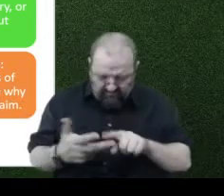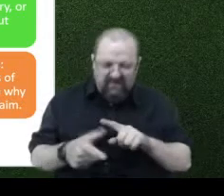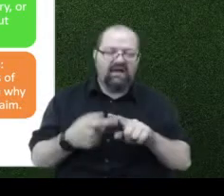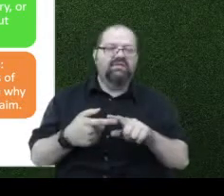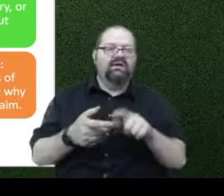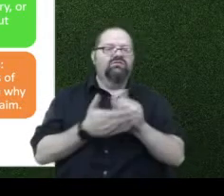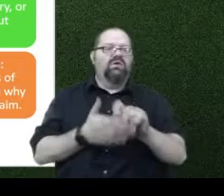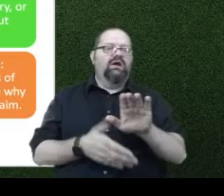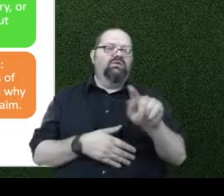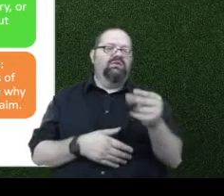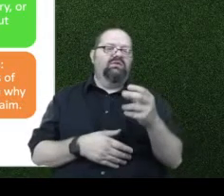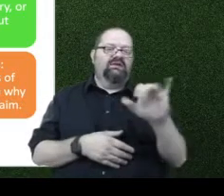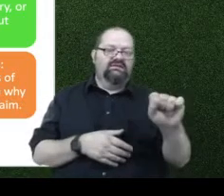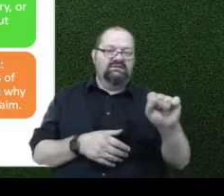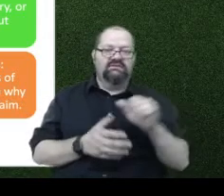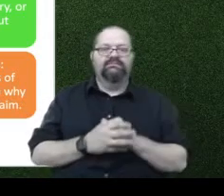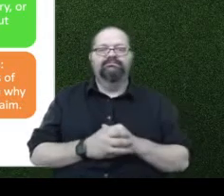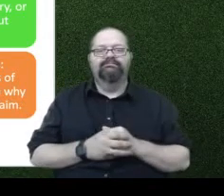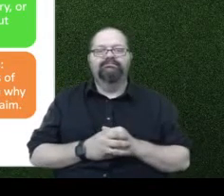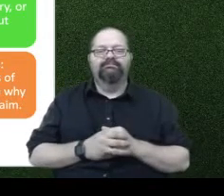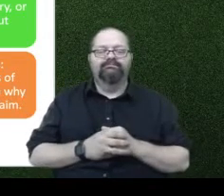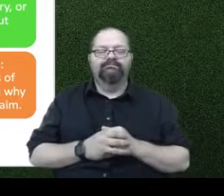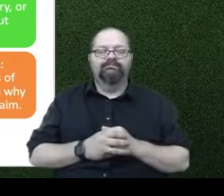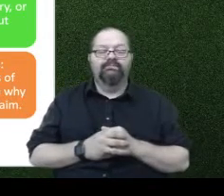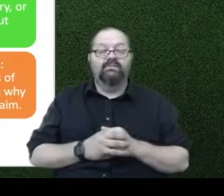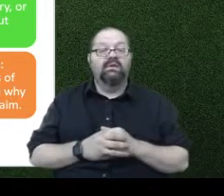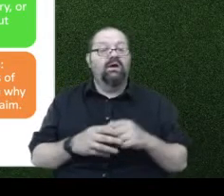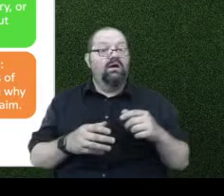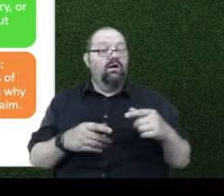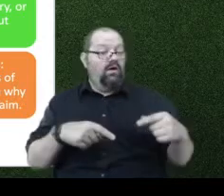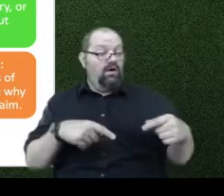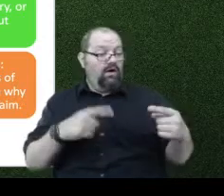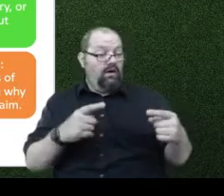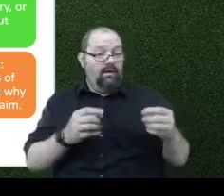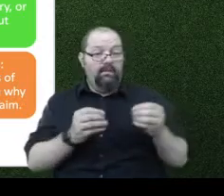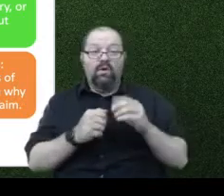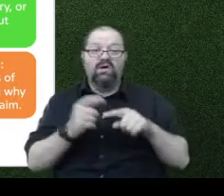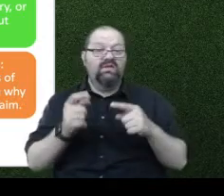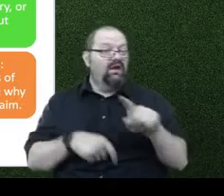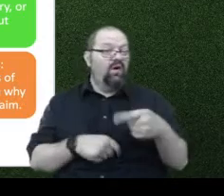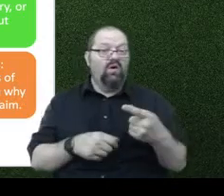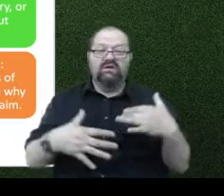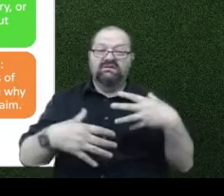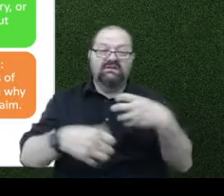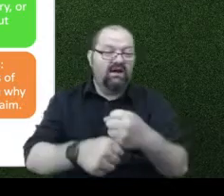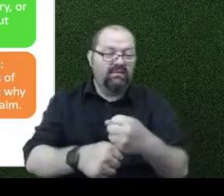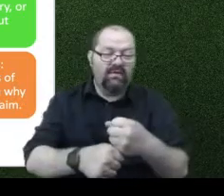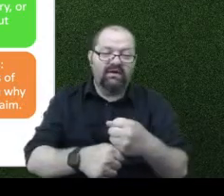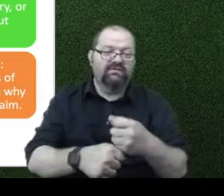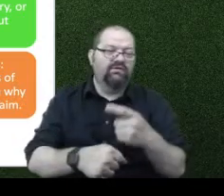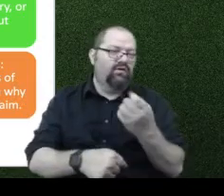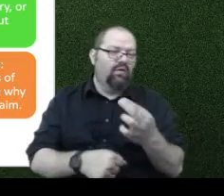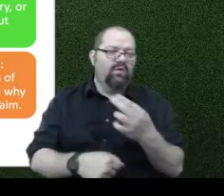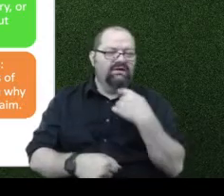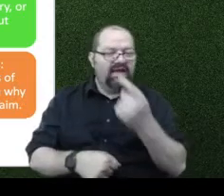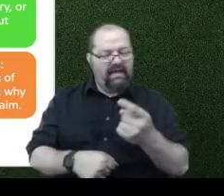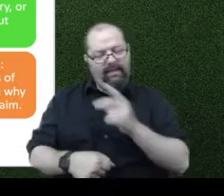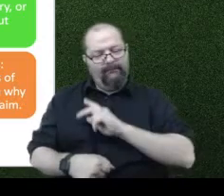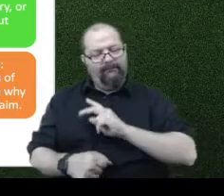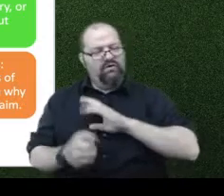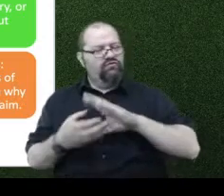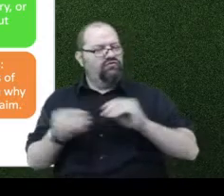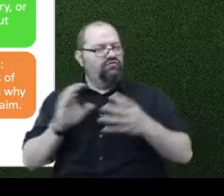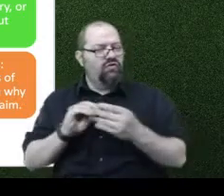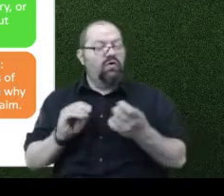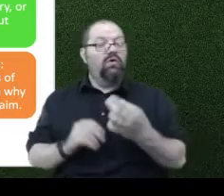the evidence matters to your claim. An argument is more than just summarizing, telling a personal story, or stating what you